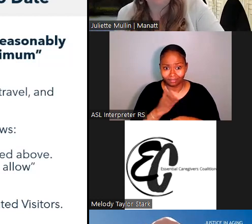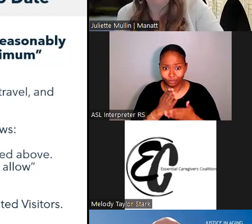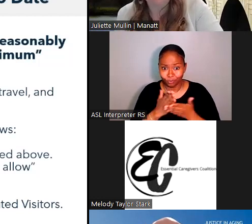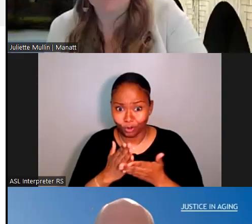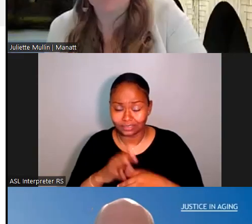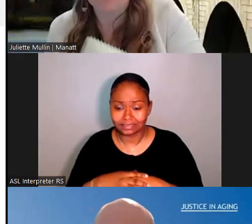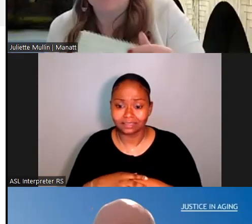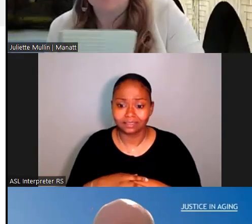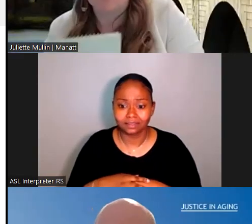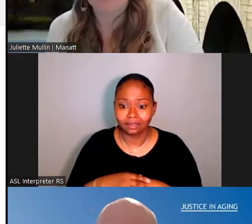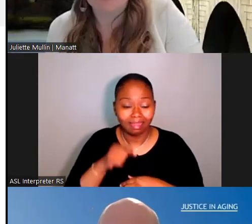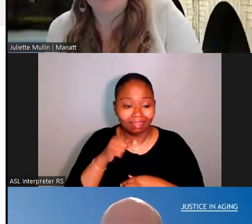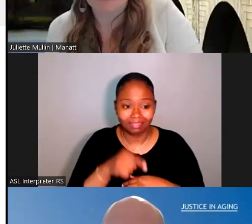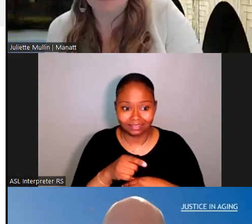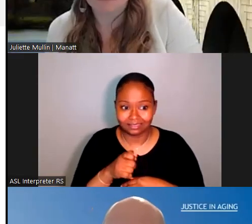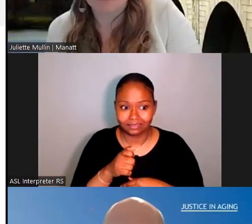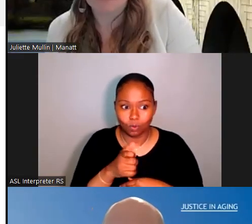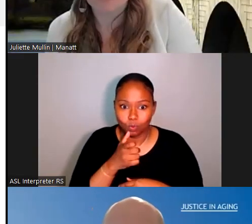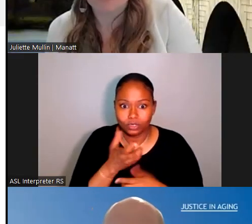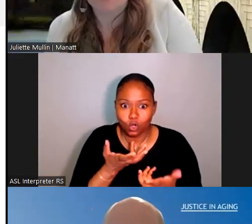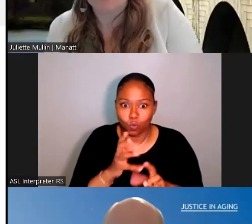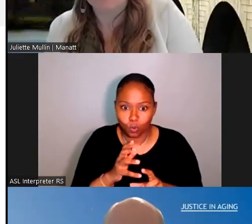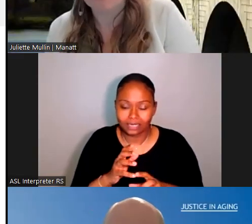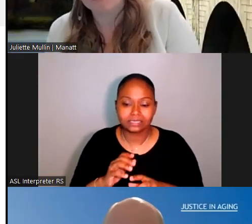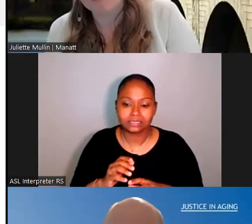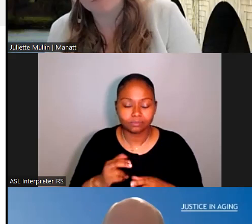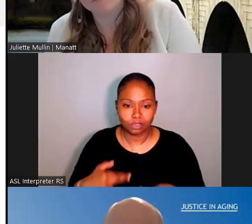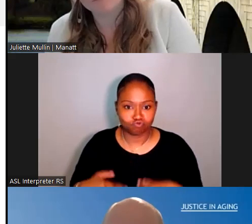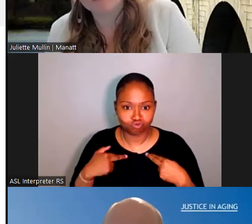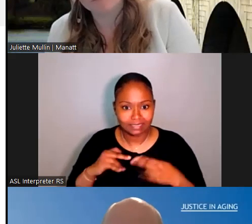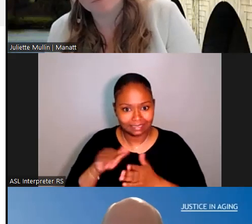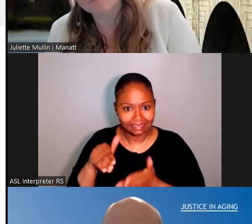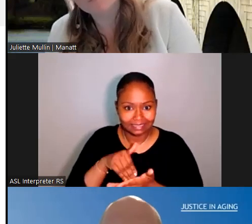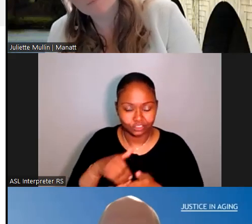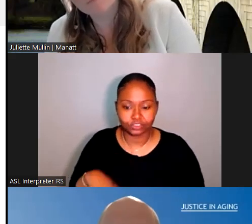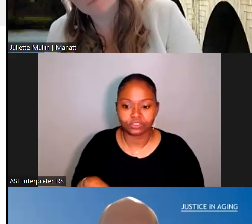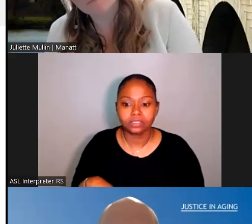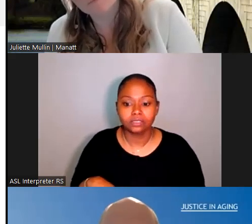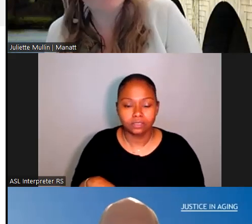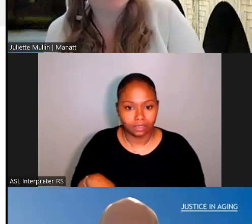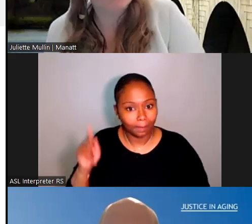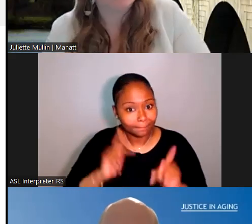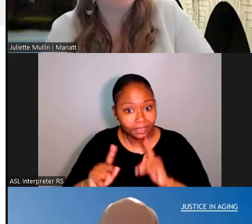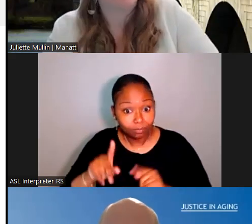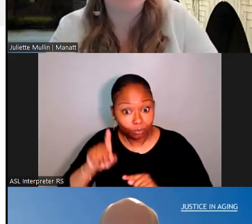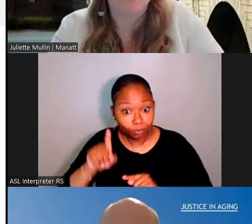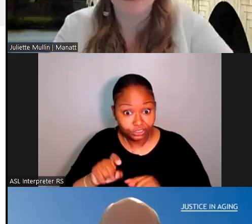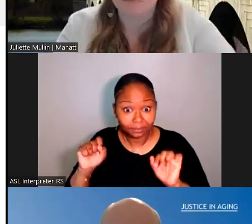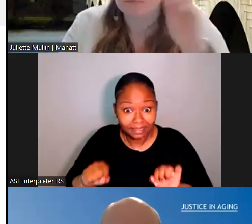be an area where we don't want it to be resident centered. There should be rights, right? The people should be able